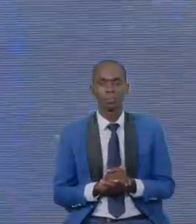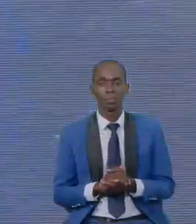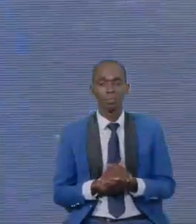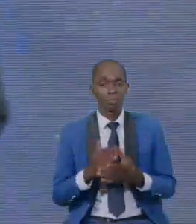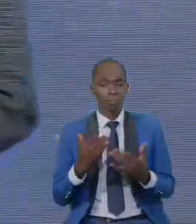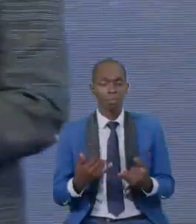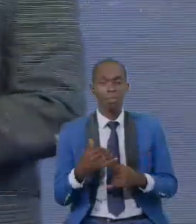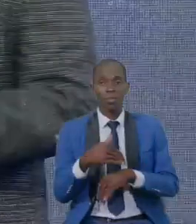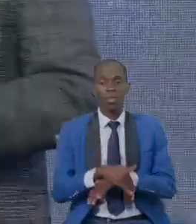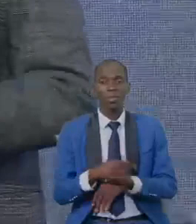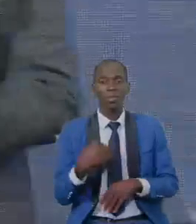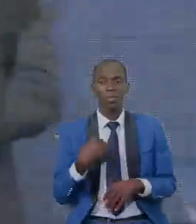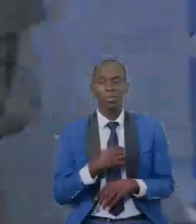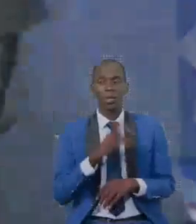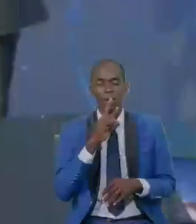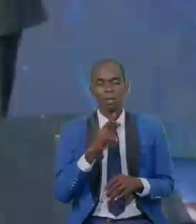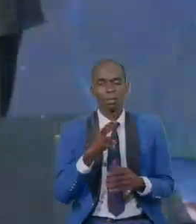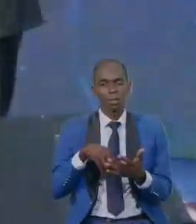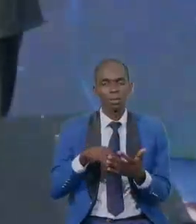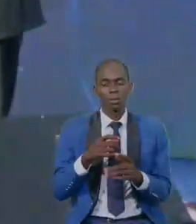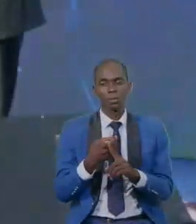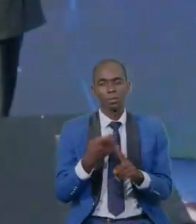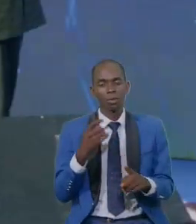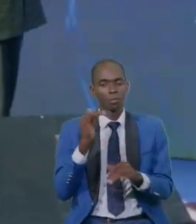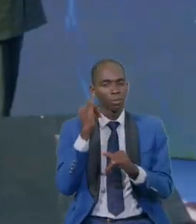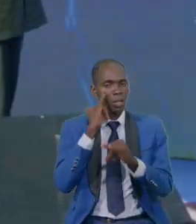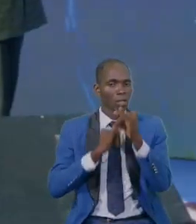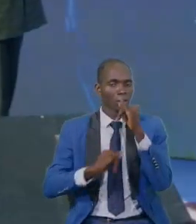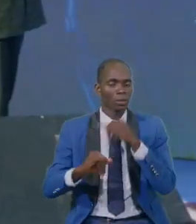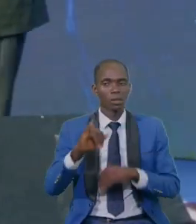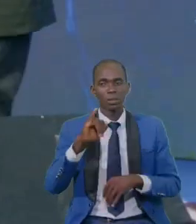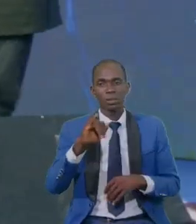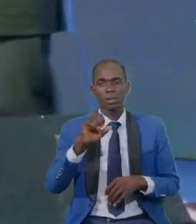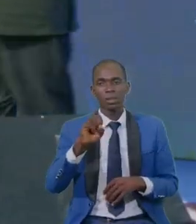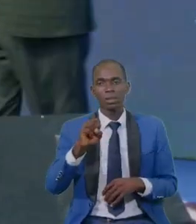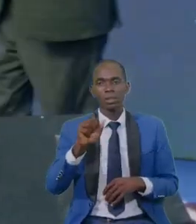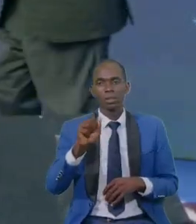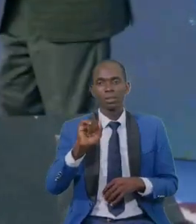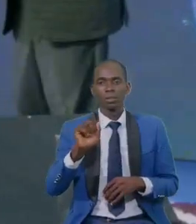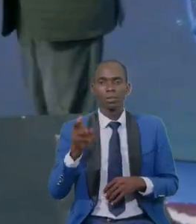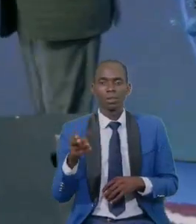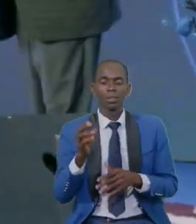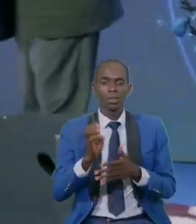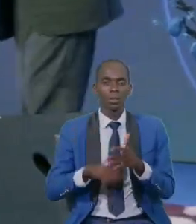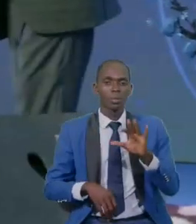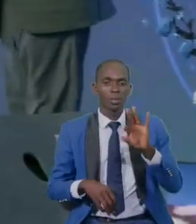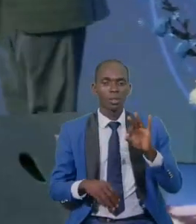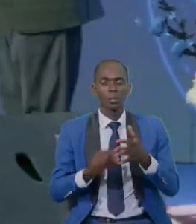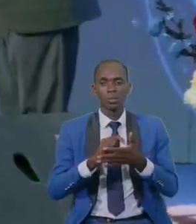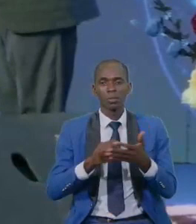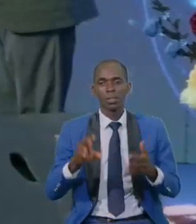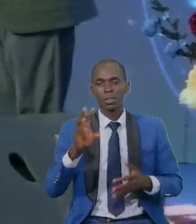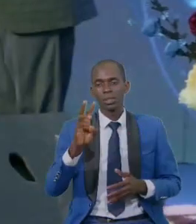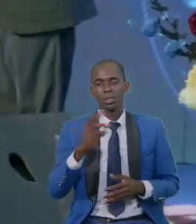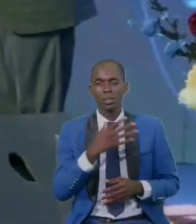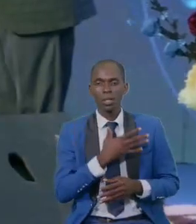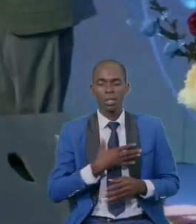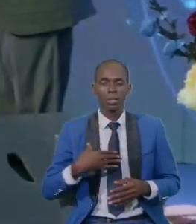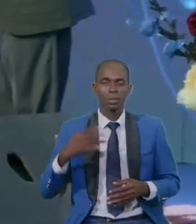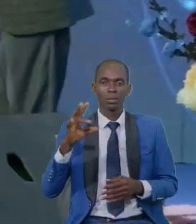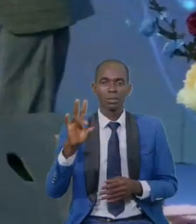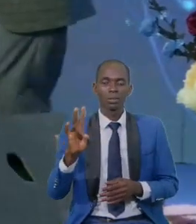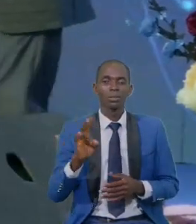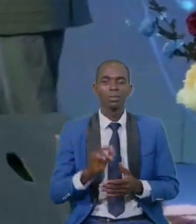Tonight we're coming to Isaiah chapter 9. And I'm reading from verse 6 and verse 7.